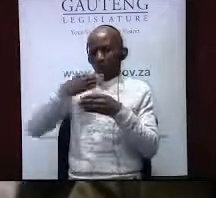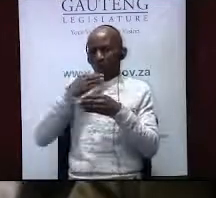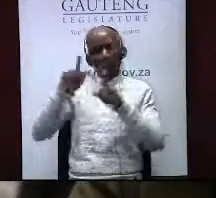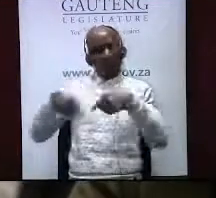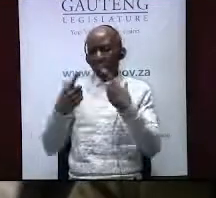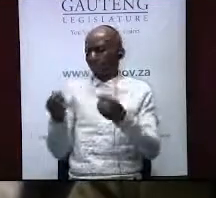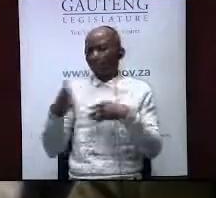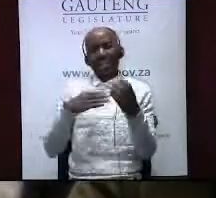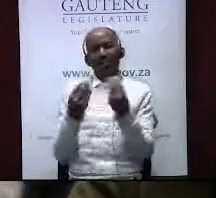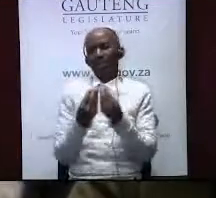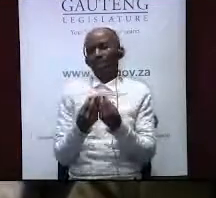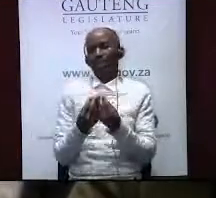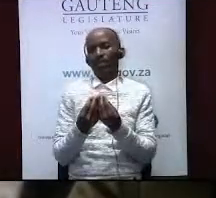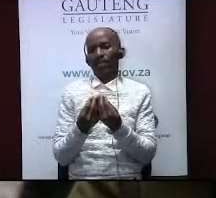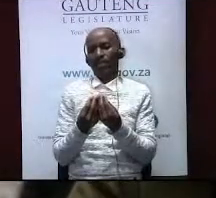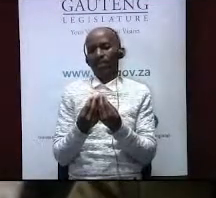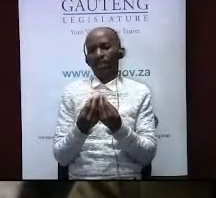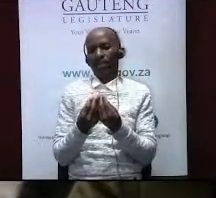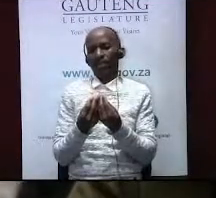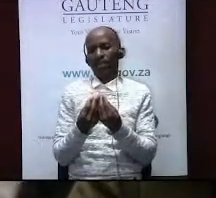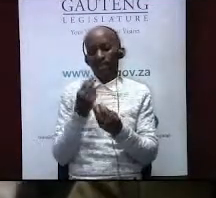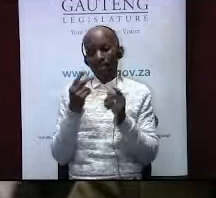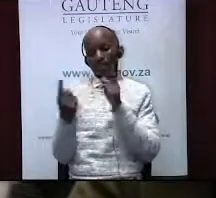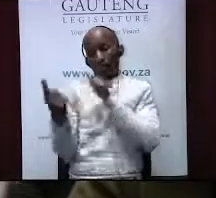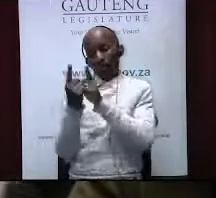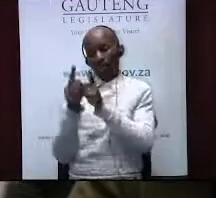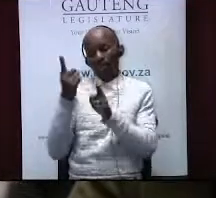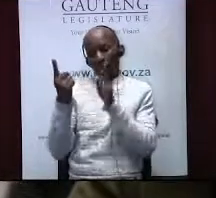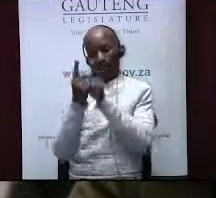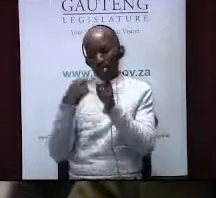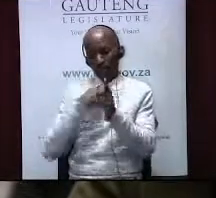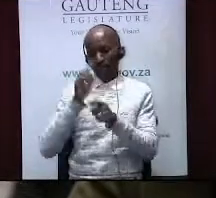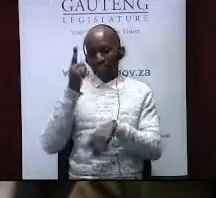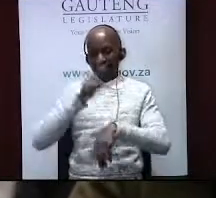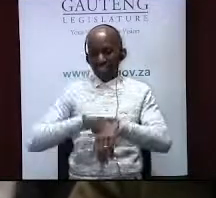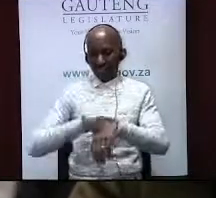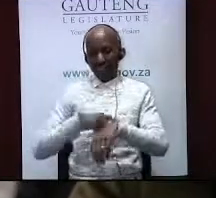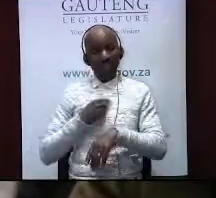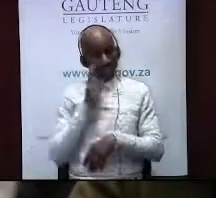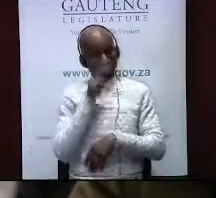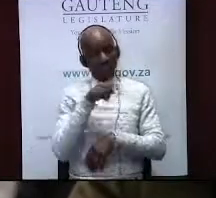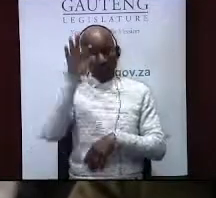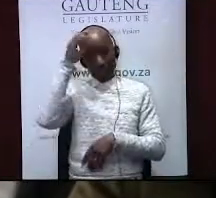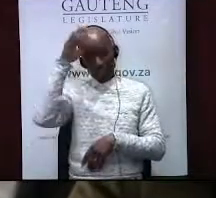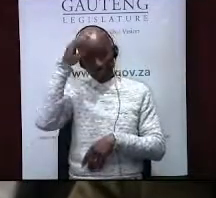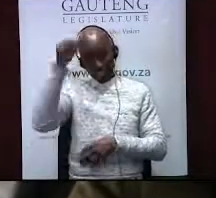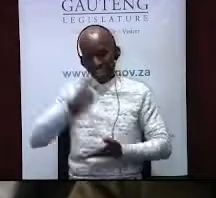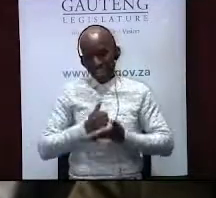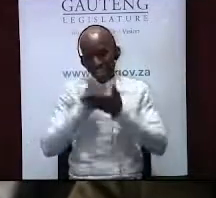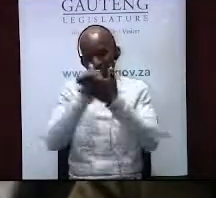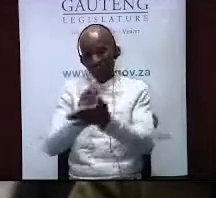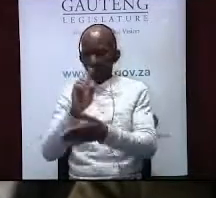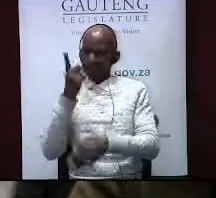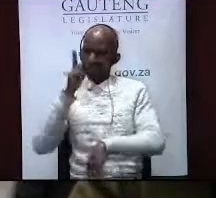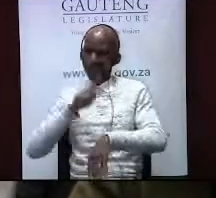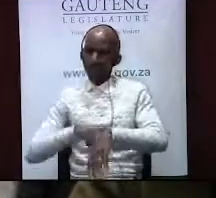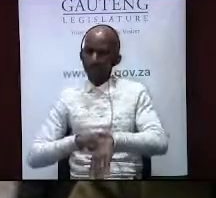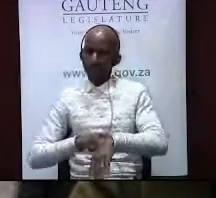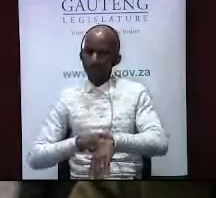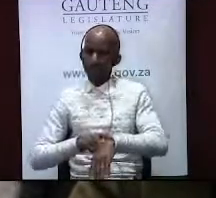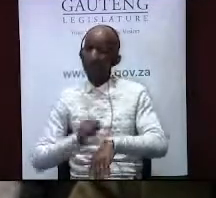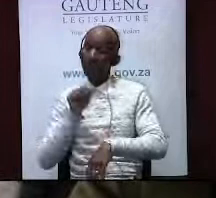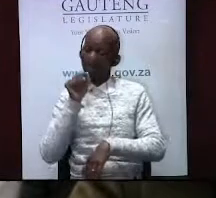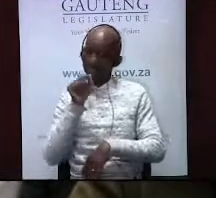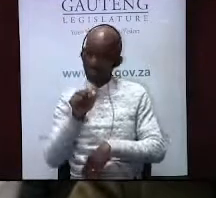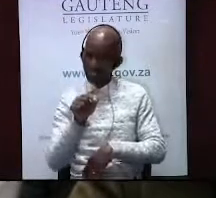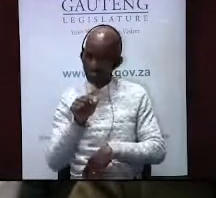do anything. She saw me for the first time. She saw a professional helper for the first time. That